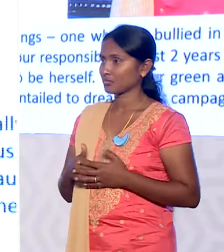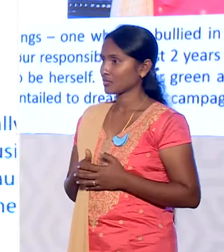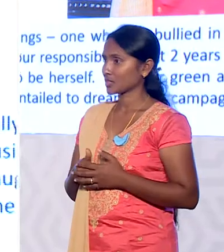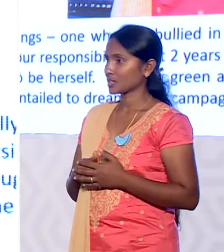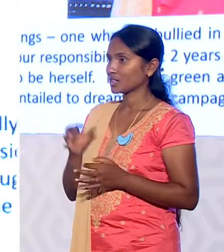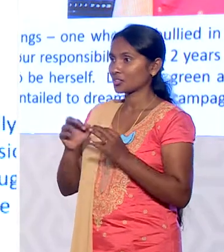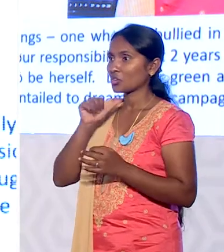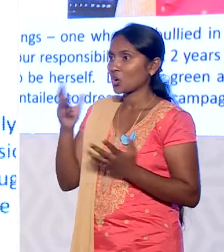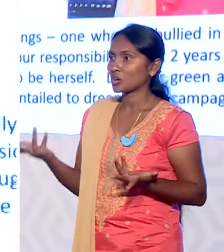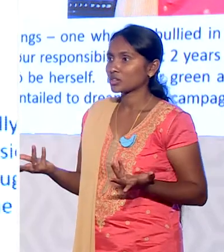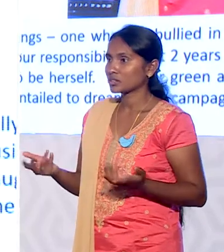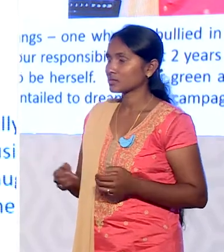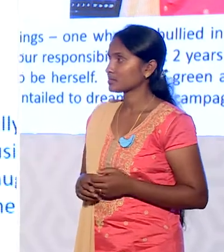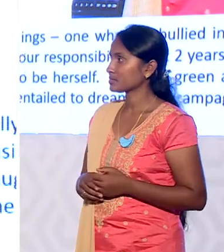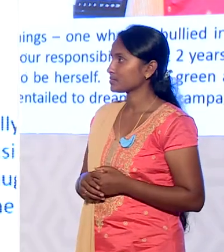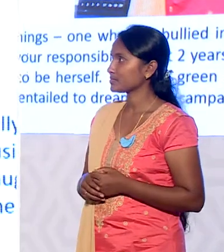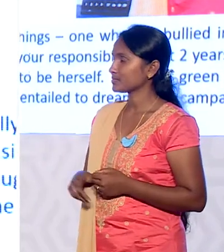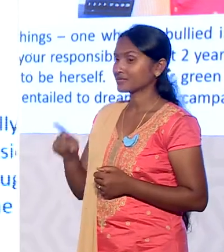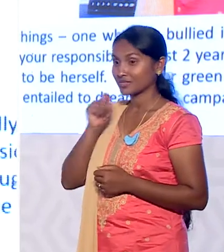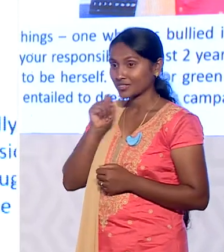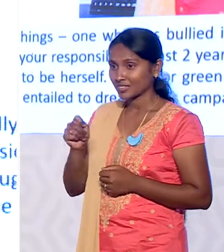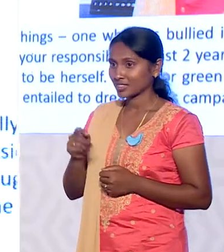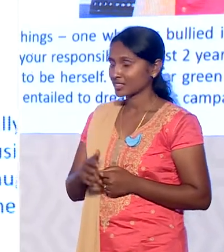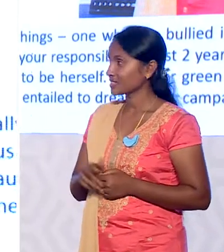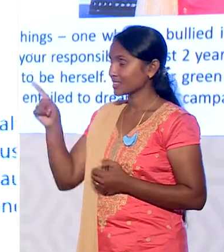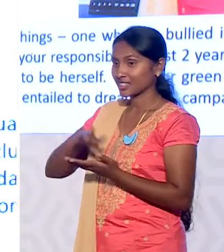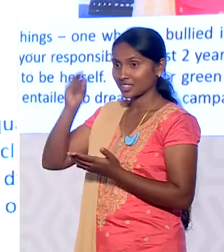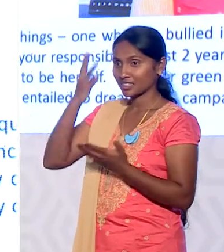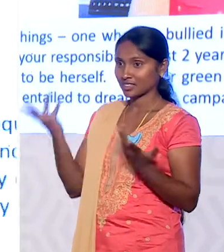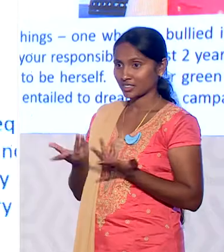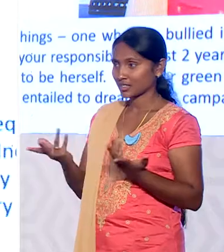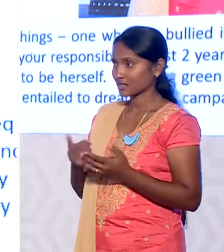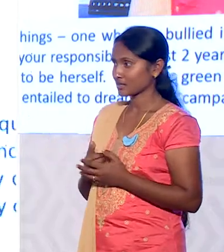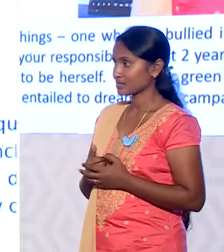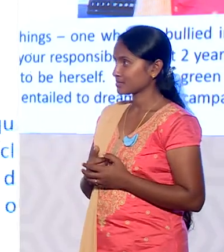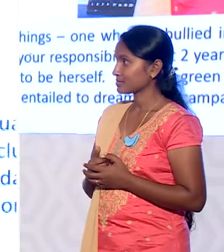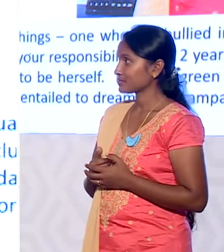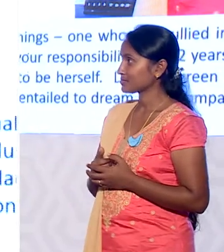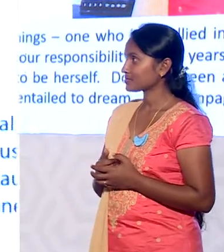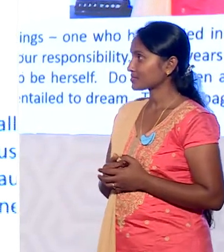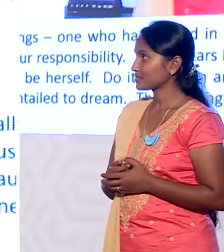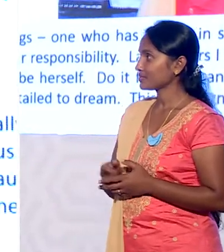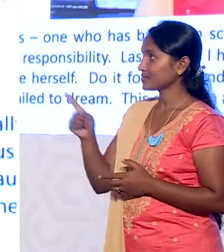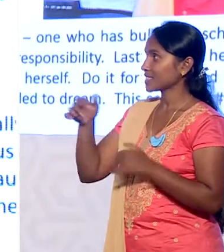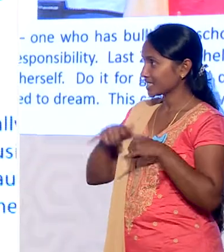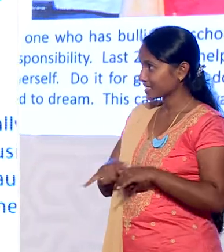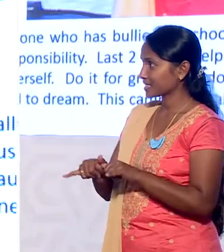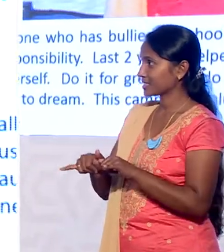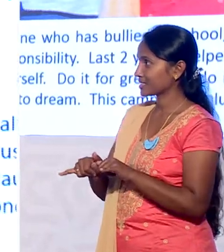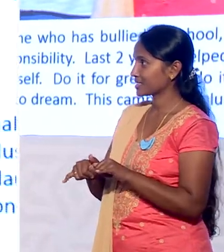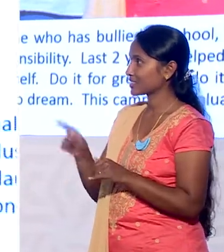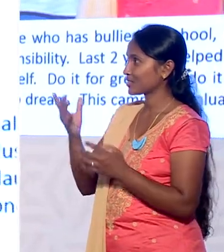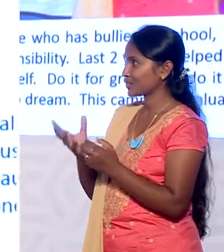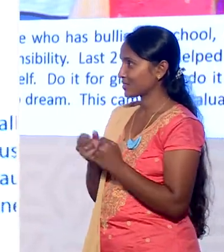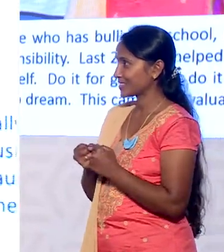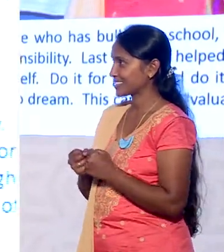it's not. Actually, what I learned from Valuable, more than I learned that I still had it in me, that I wasn't